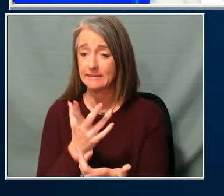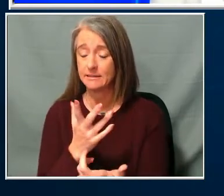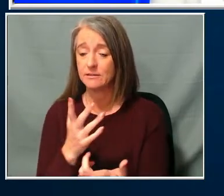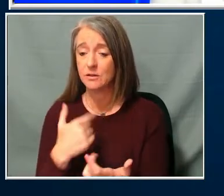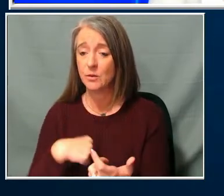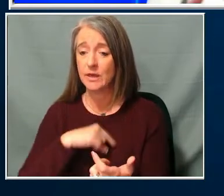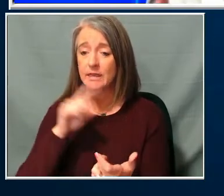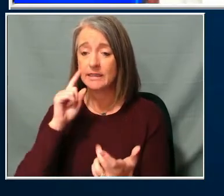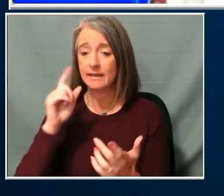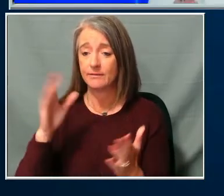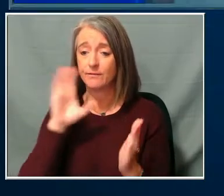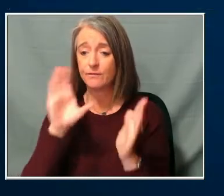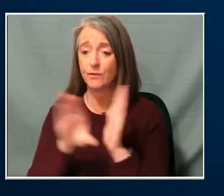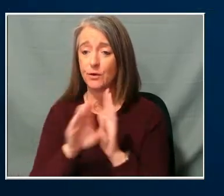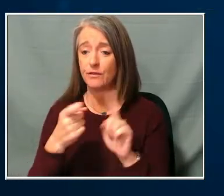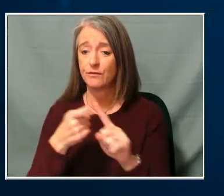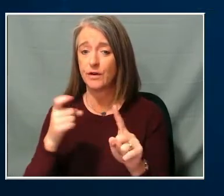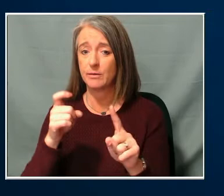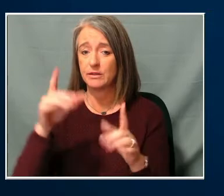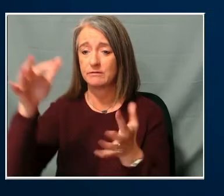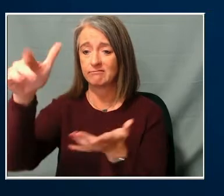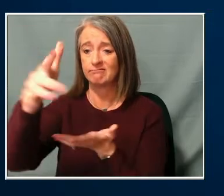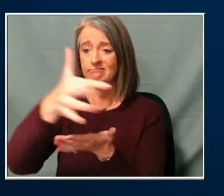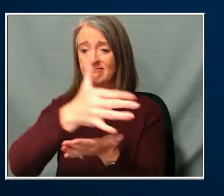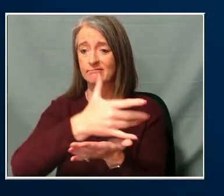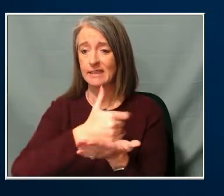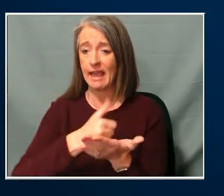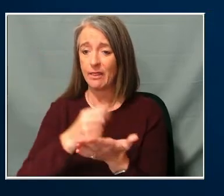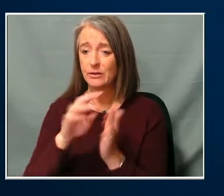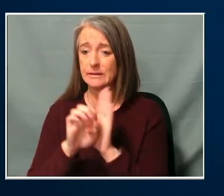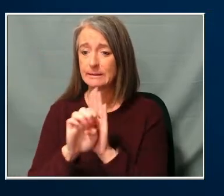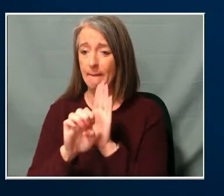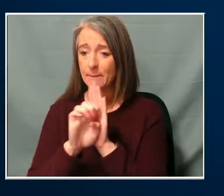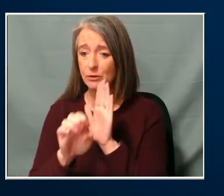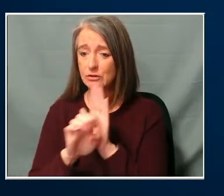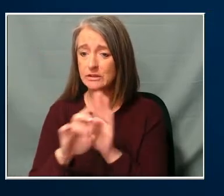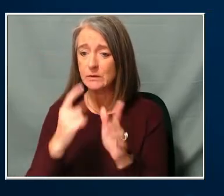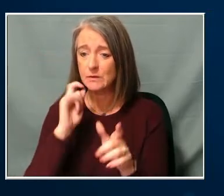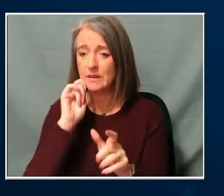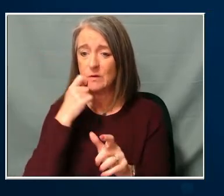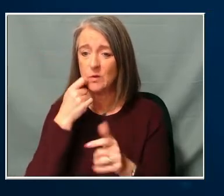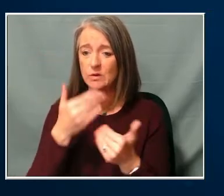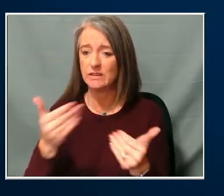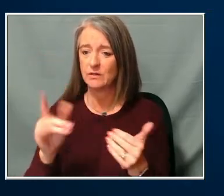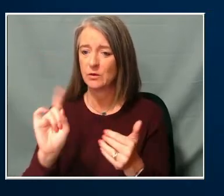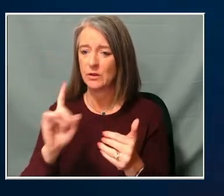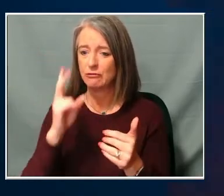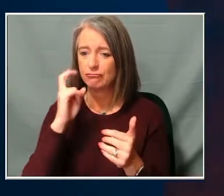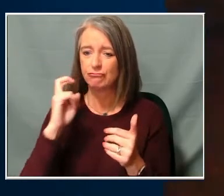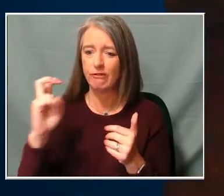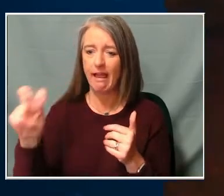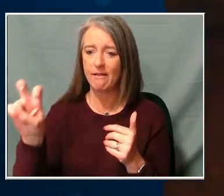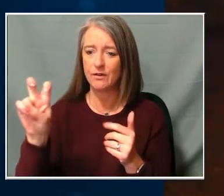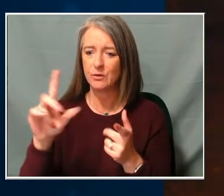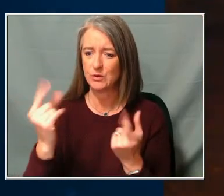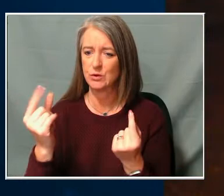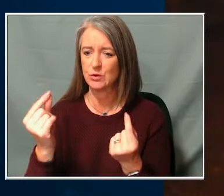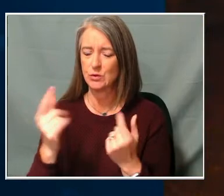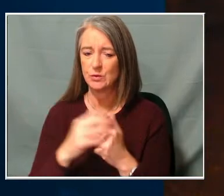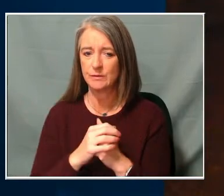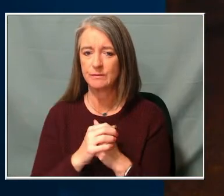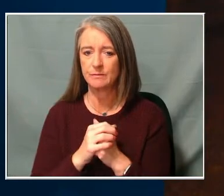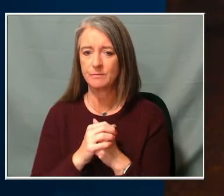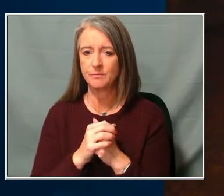from your expeditions where you gather samples, really cool stuff. Where do you travel to and what do you do there?